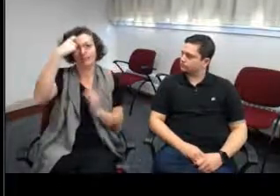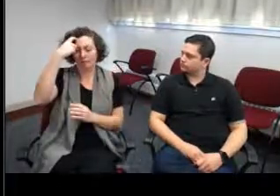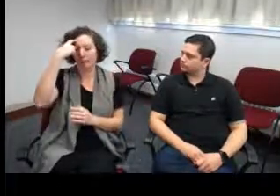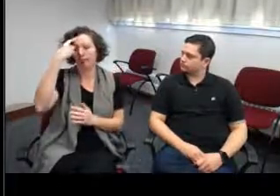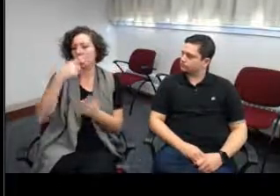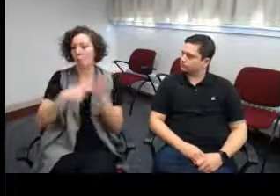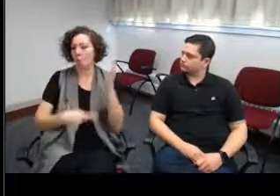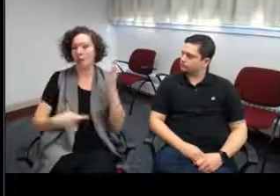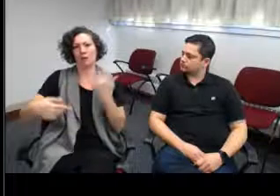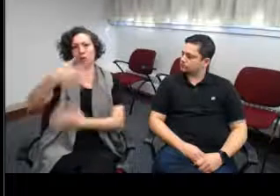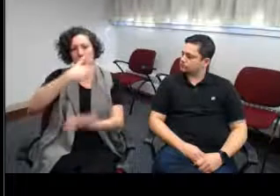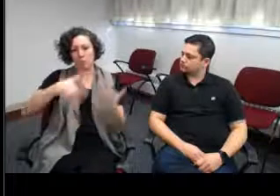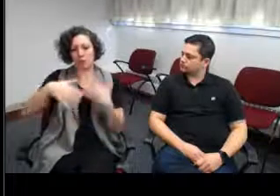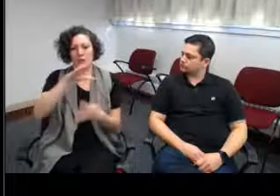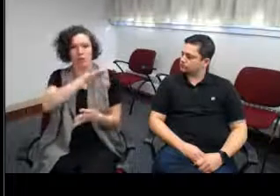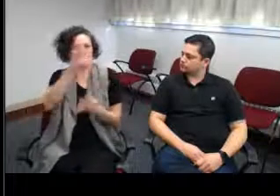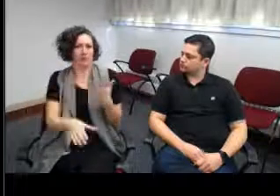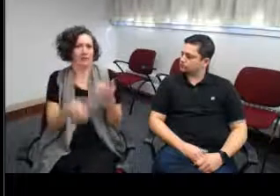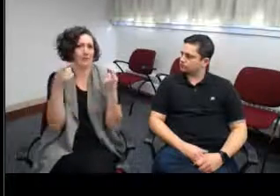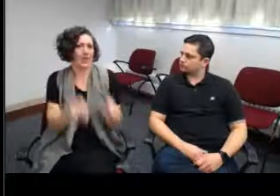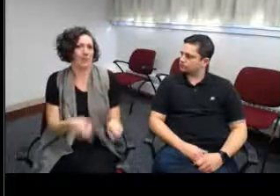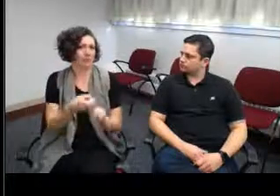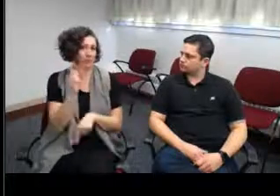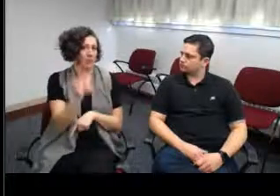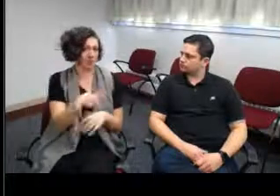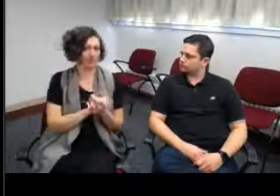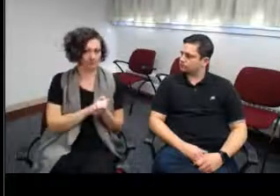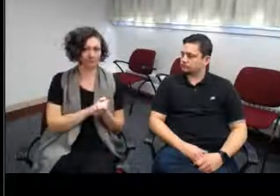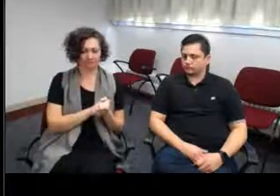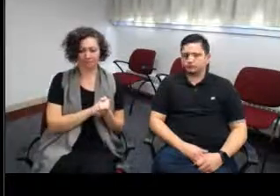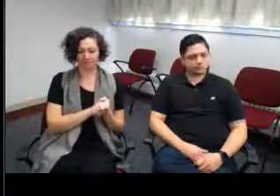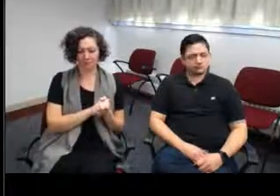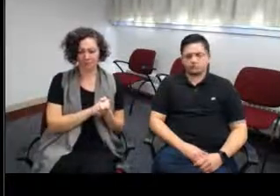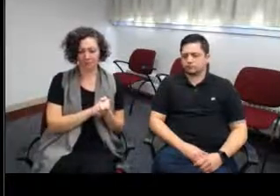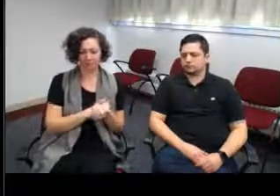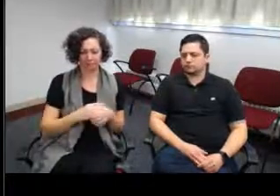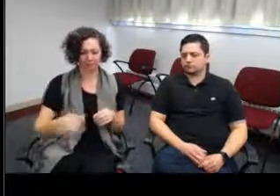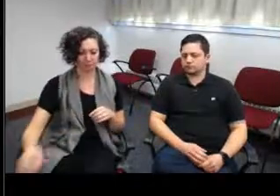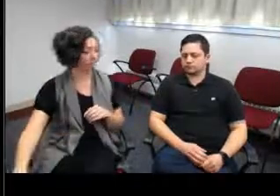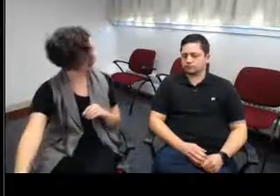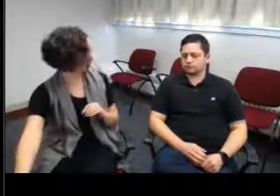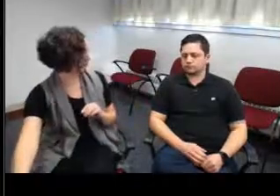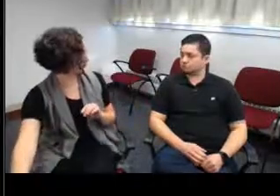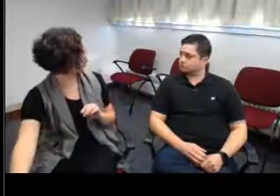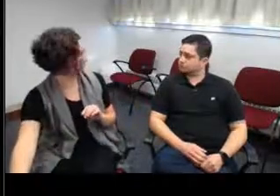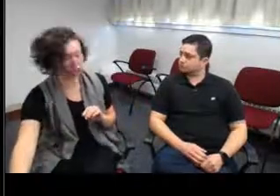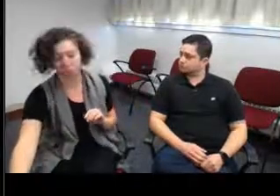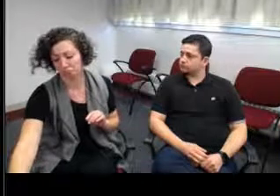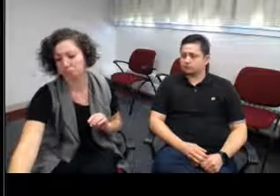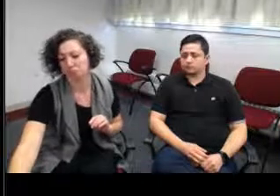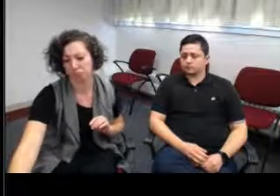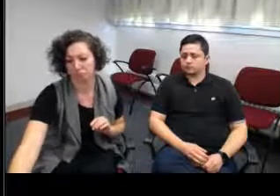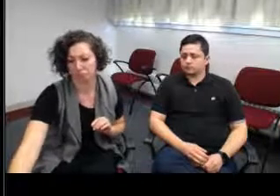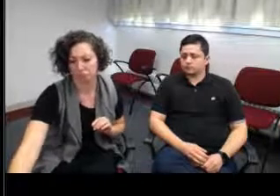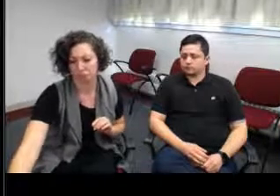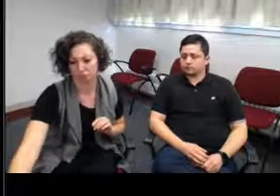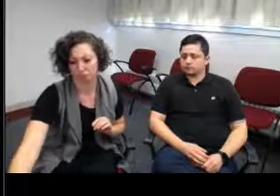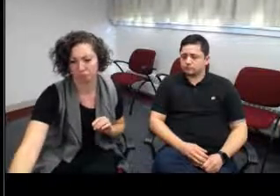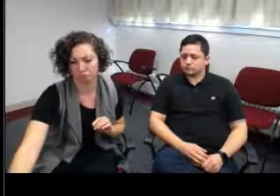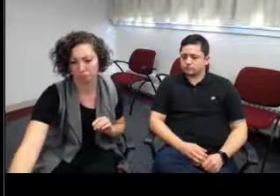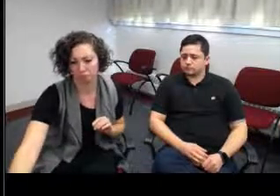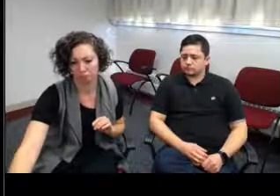But considering that is going to influence the consequences that that they bring throughout the rest of